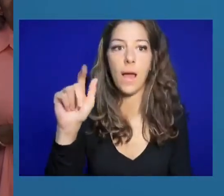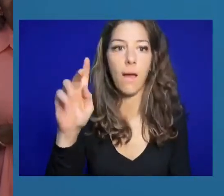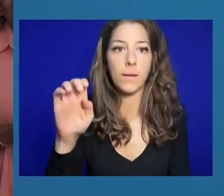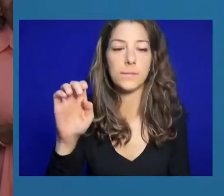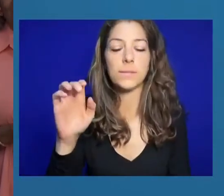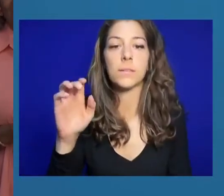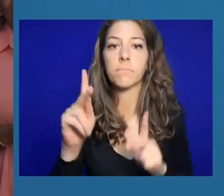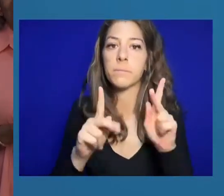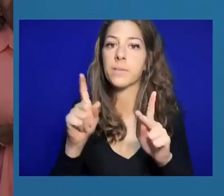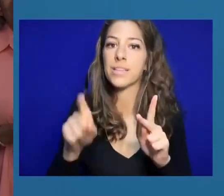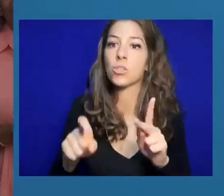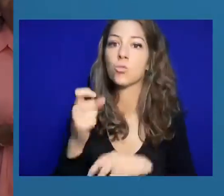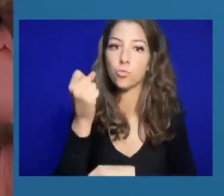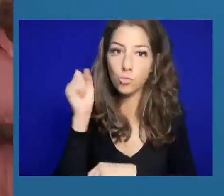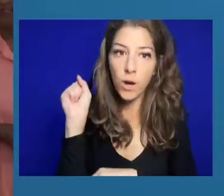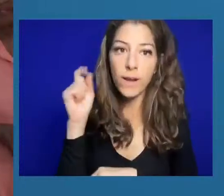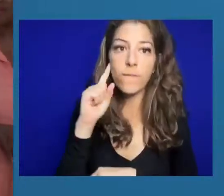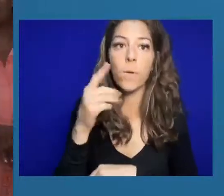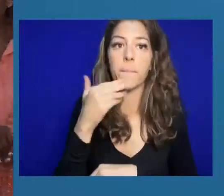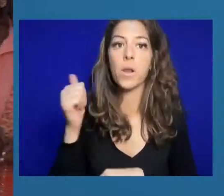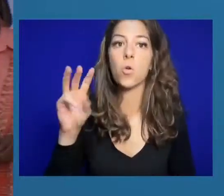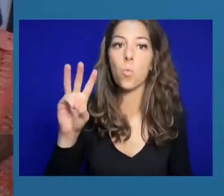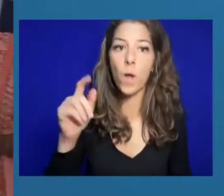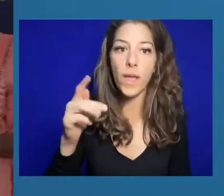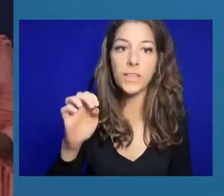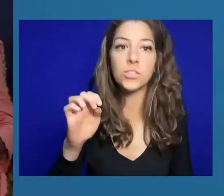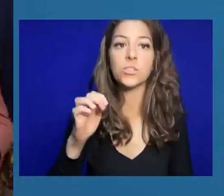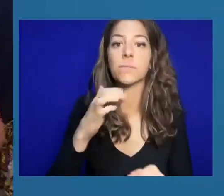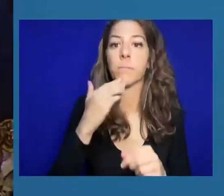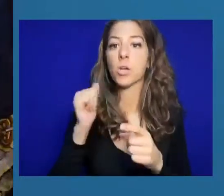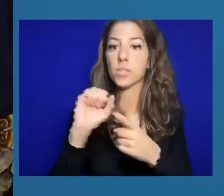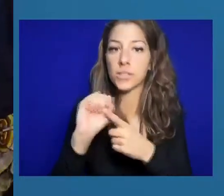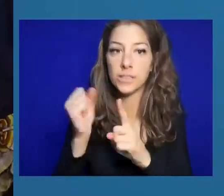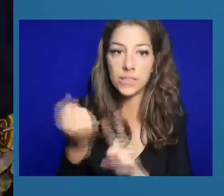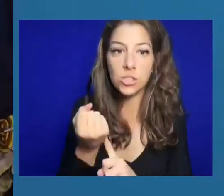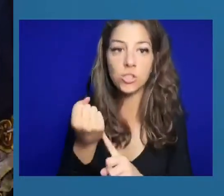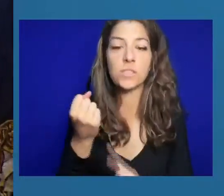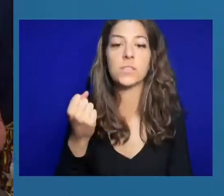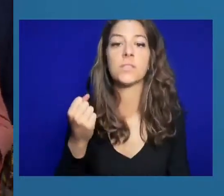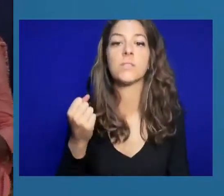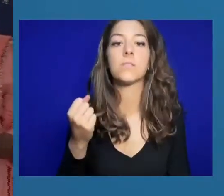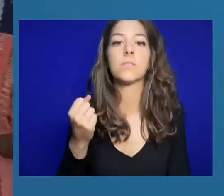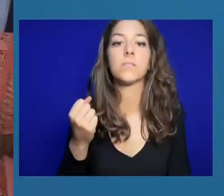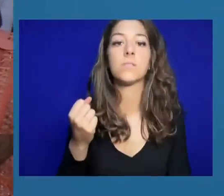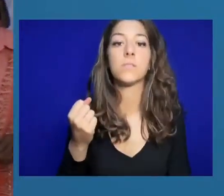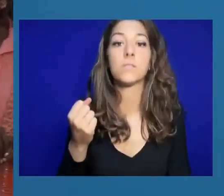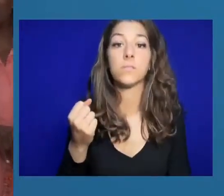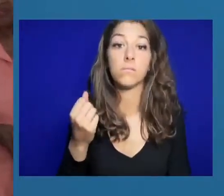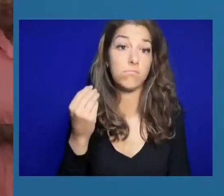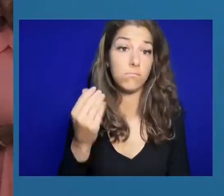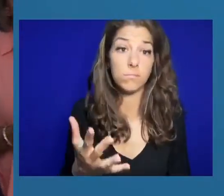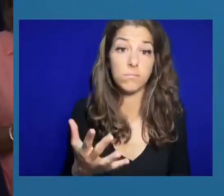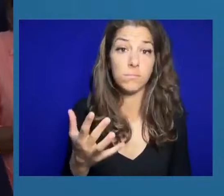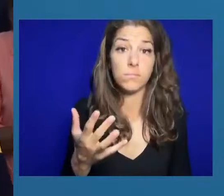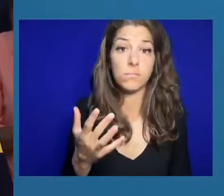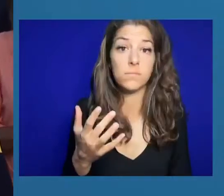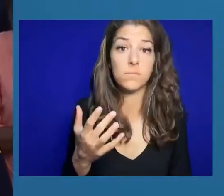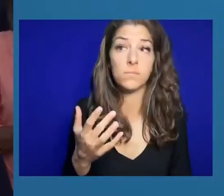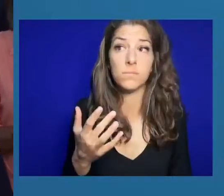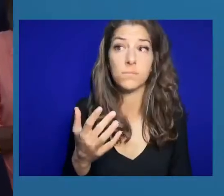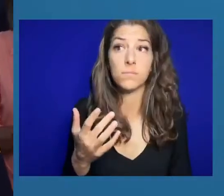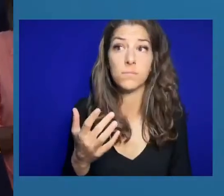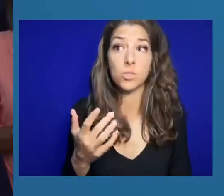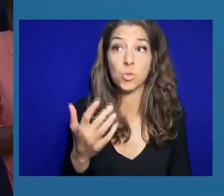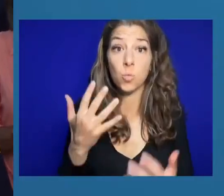need to strike for better wages and conditions, that first of all, to wait 3